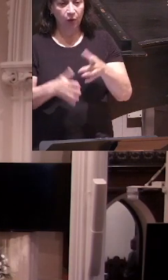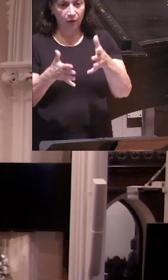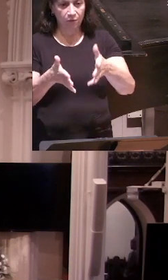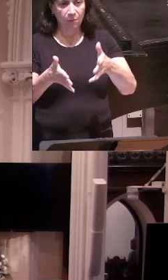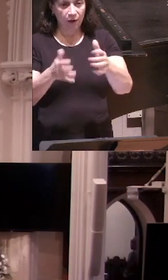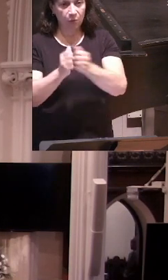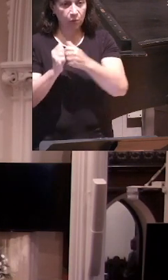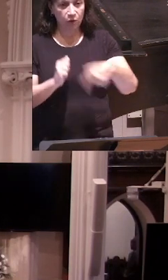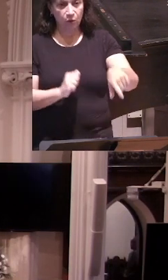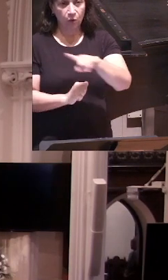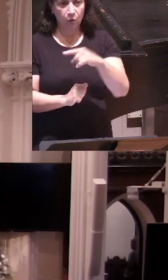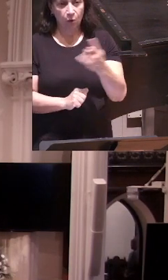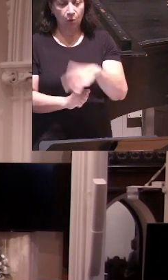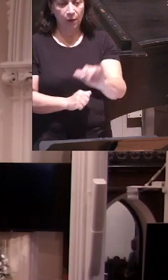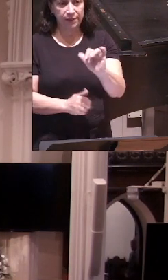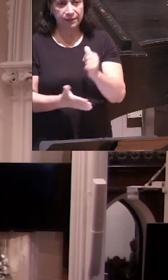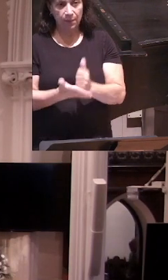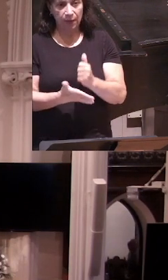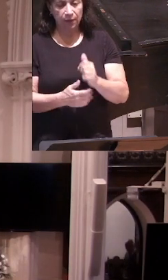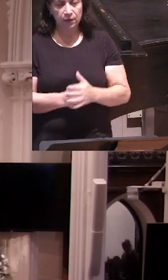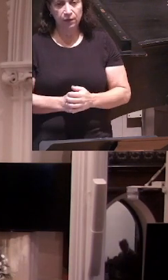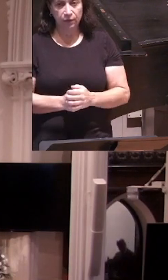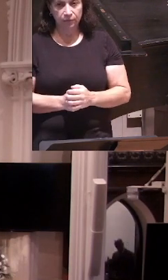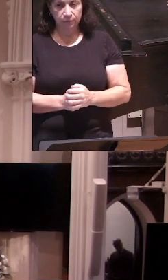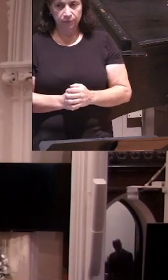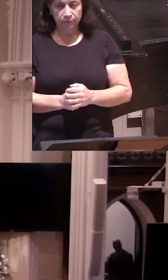with you always. Amen.